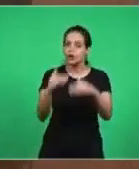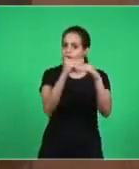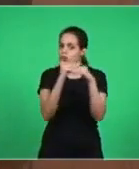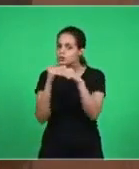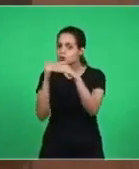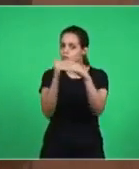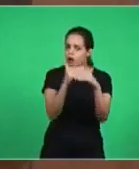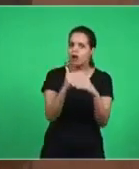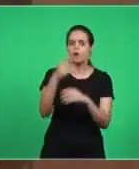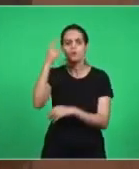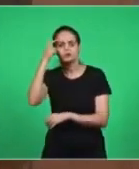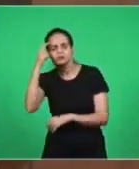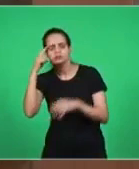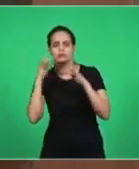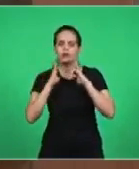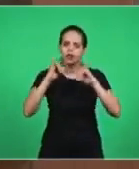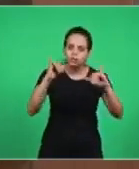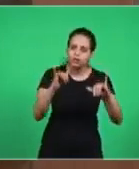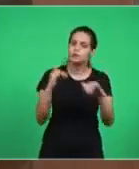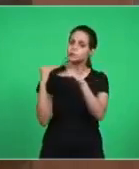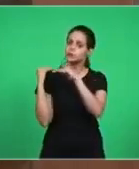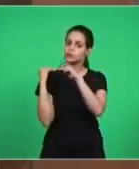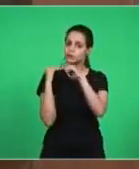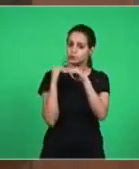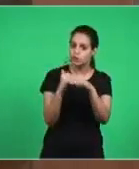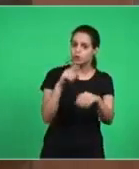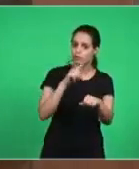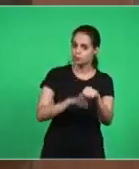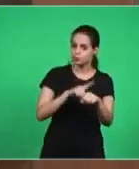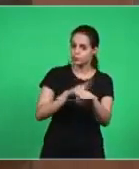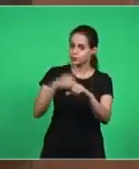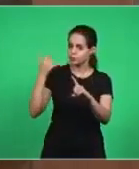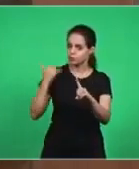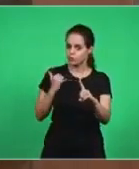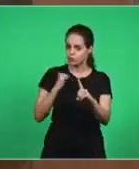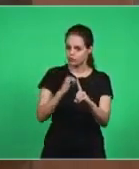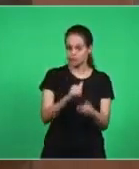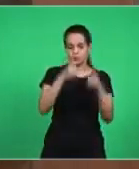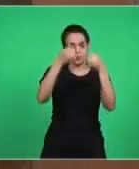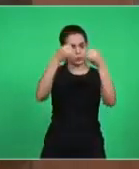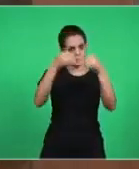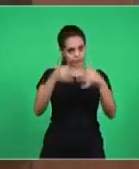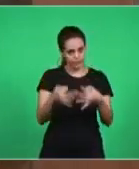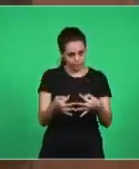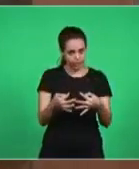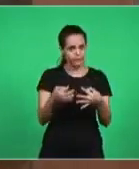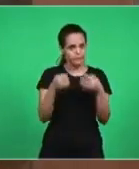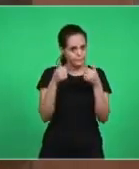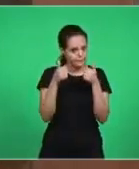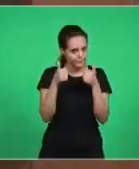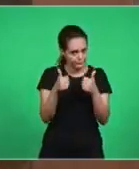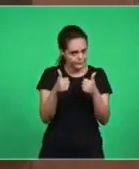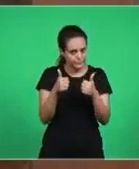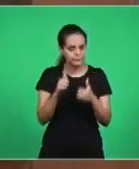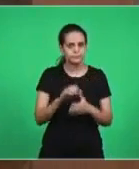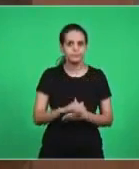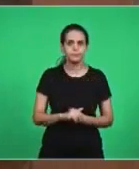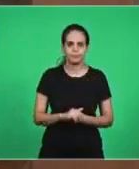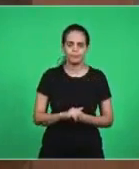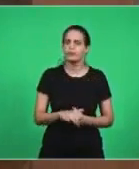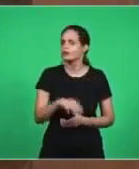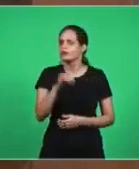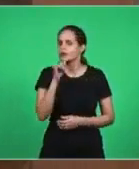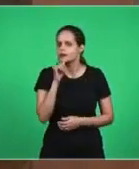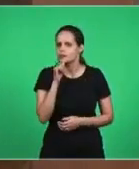body, all speaking about the same thing, and speaking about the moment in which we're living. I'd like